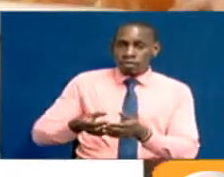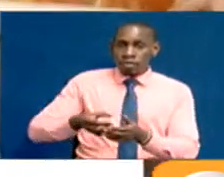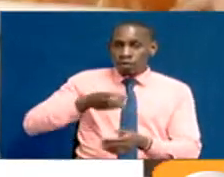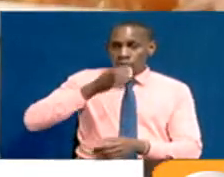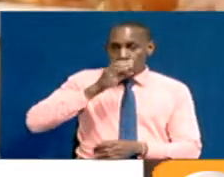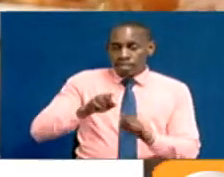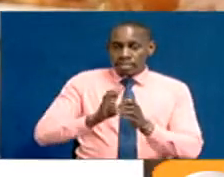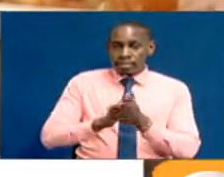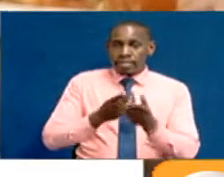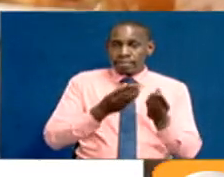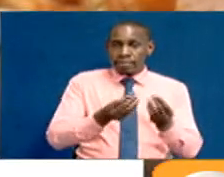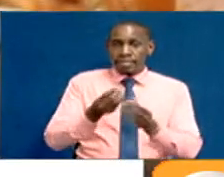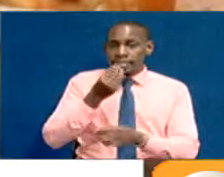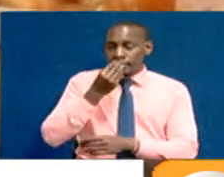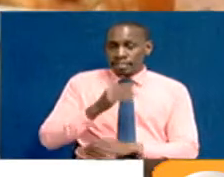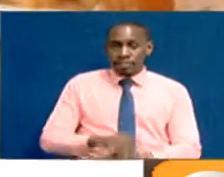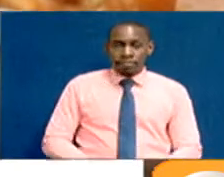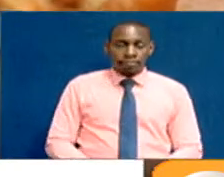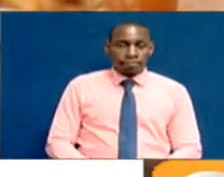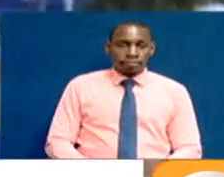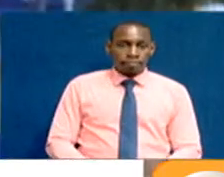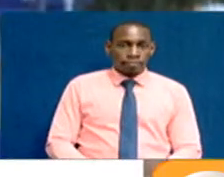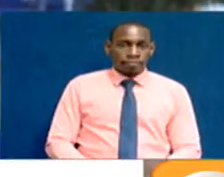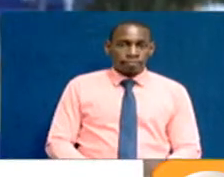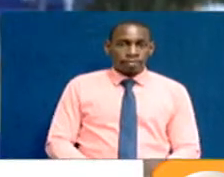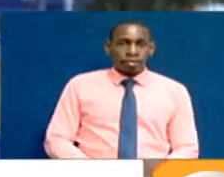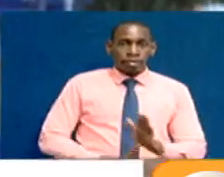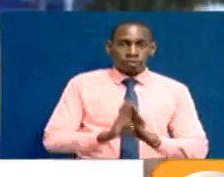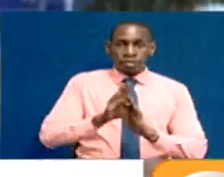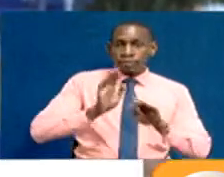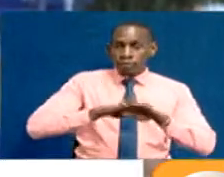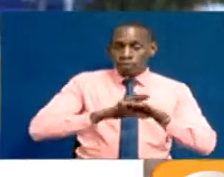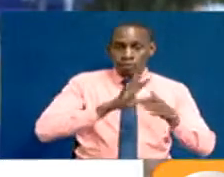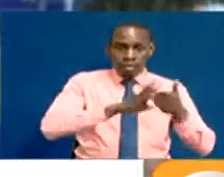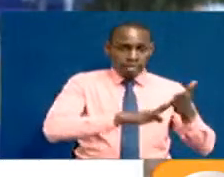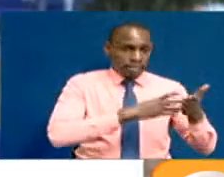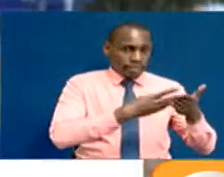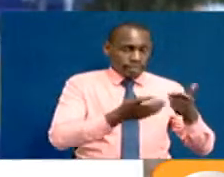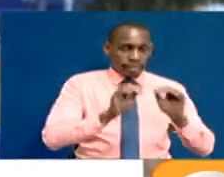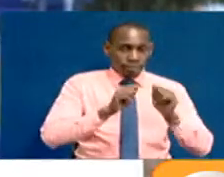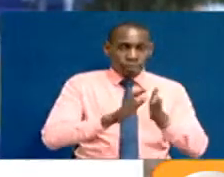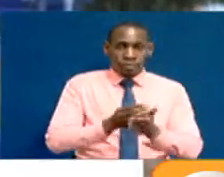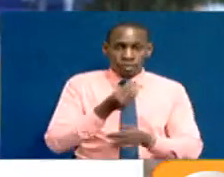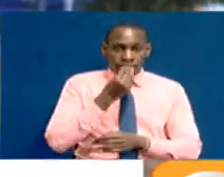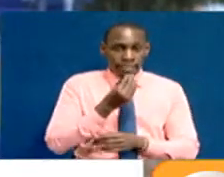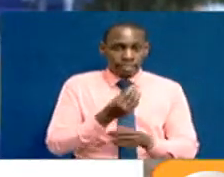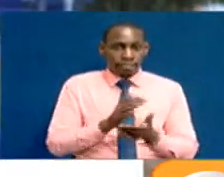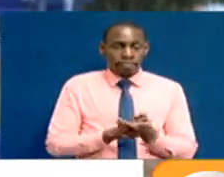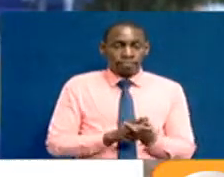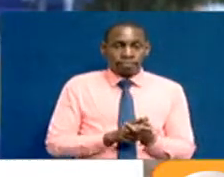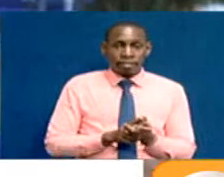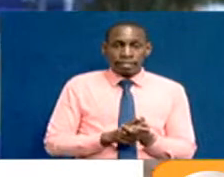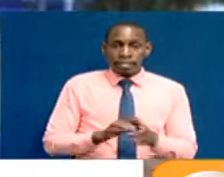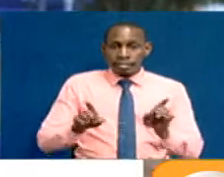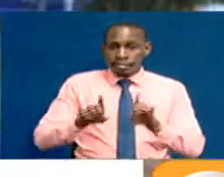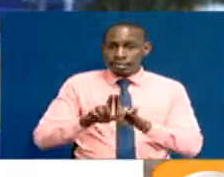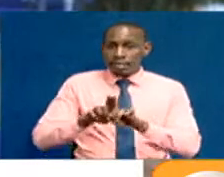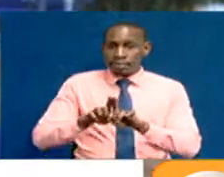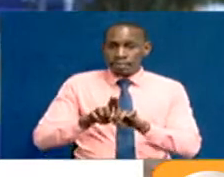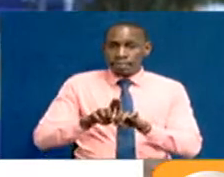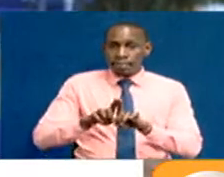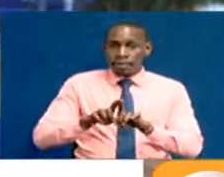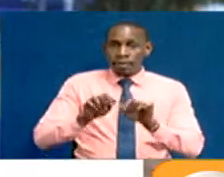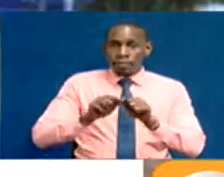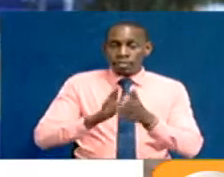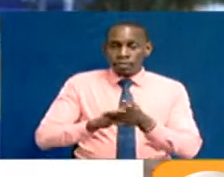time soften for consumption. We were able to develop a perfect structure that one can bite into, chew, but at the same time it's